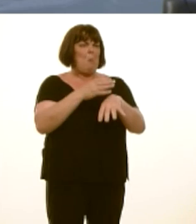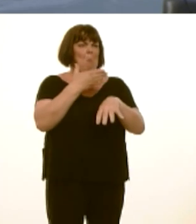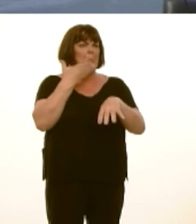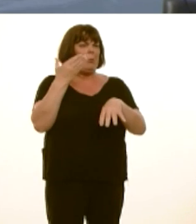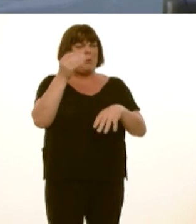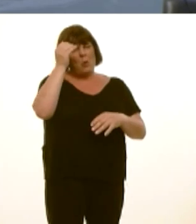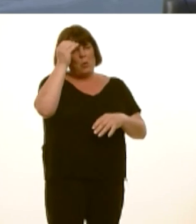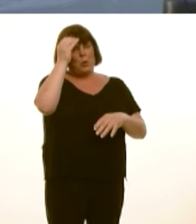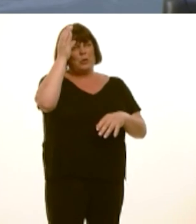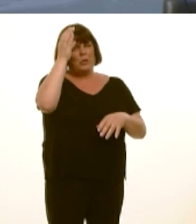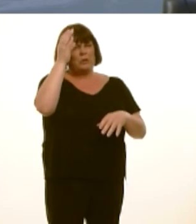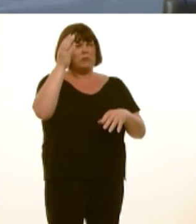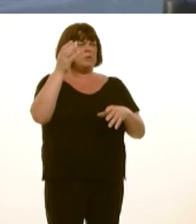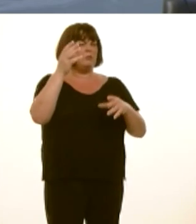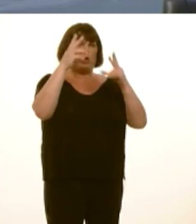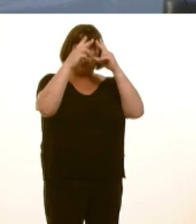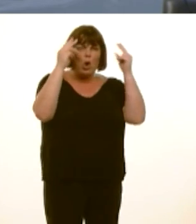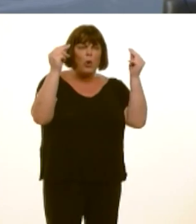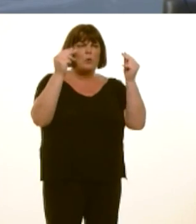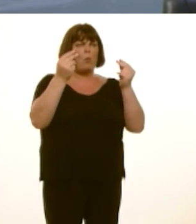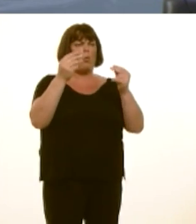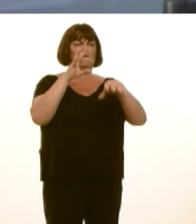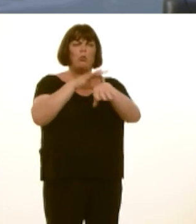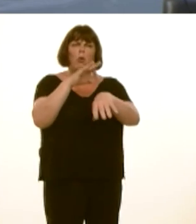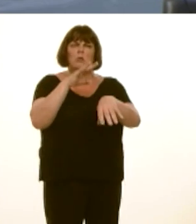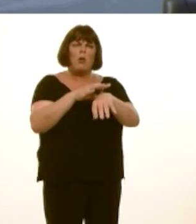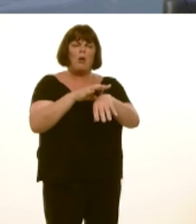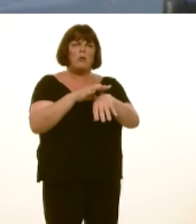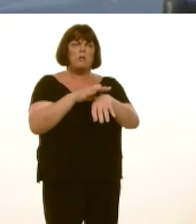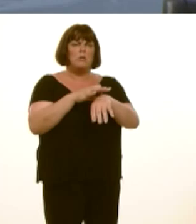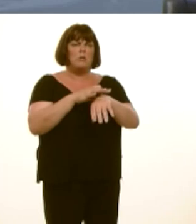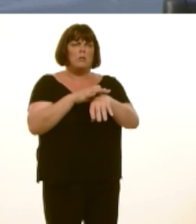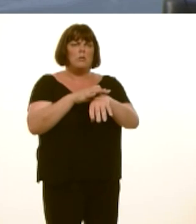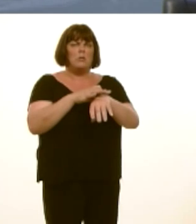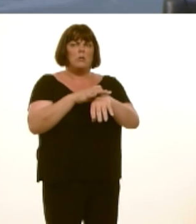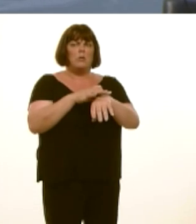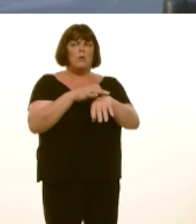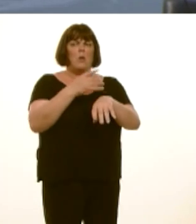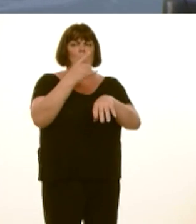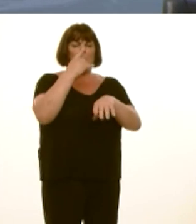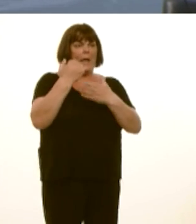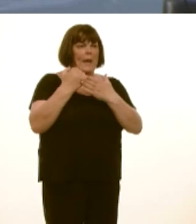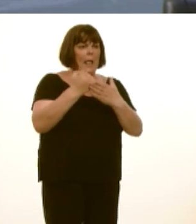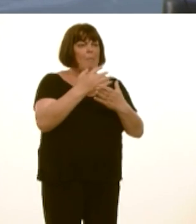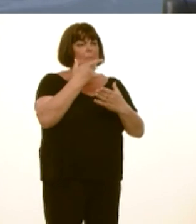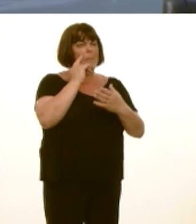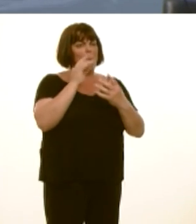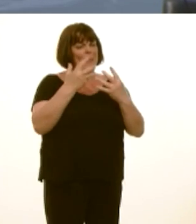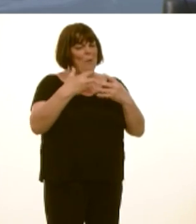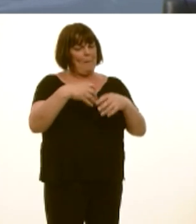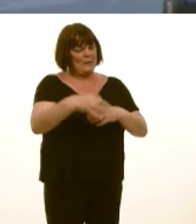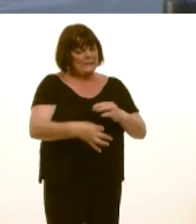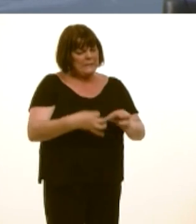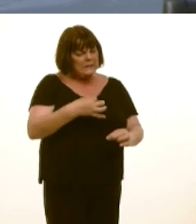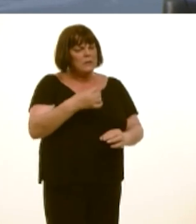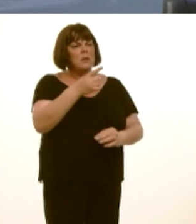consultant nurse or doctor who is able to put such devices to people. And so we've got a lot of